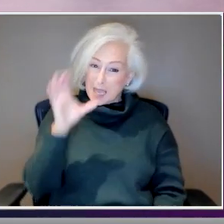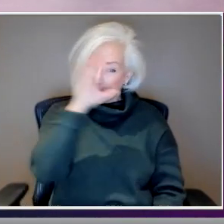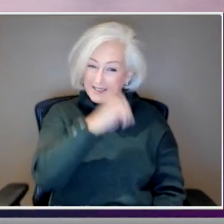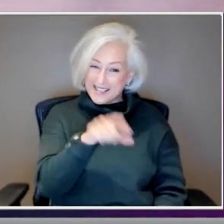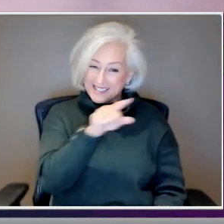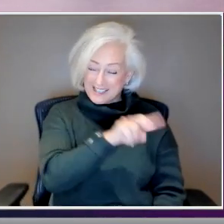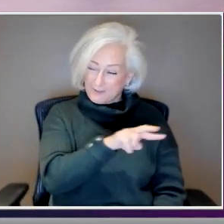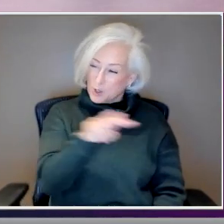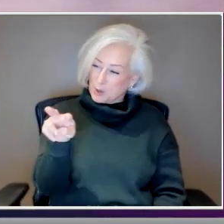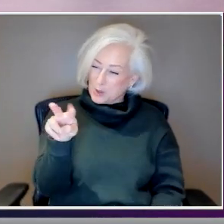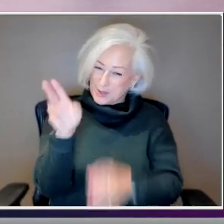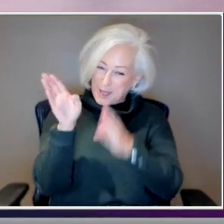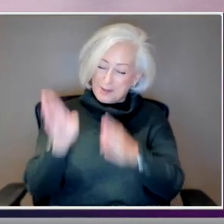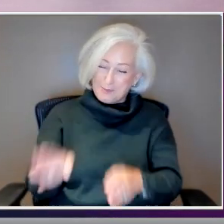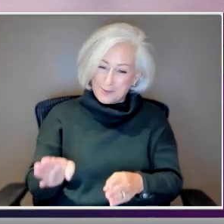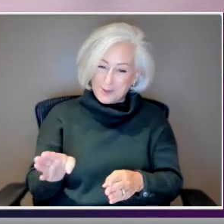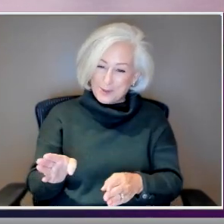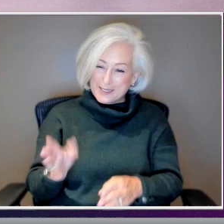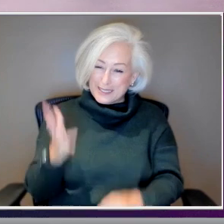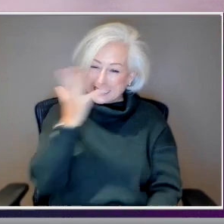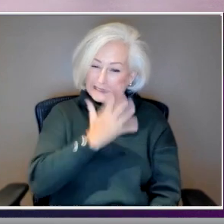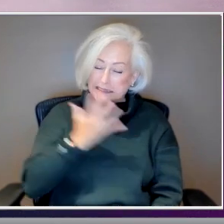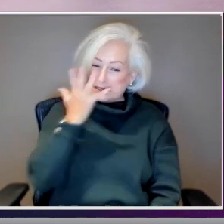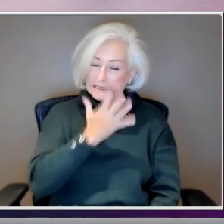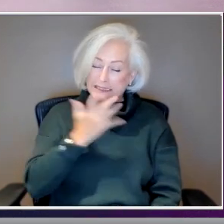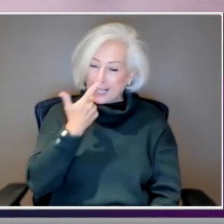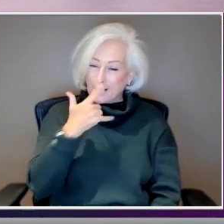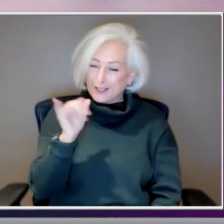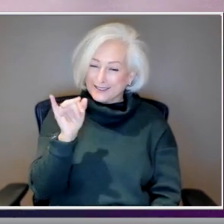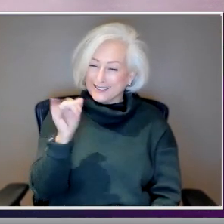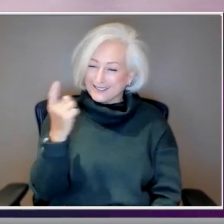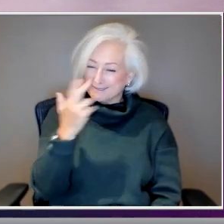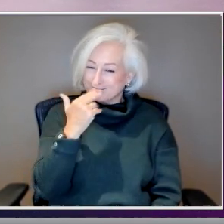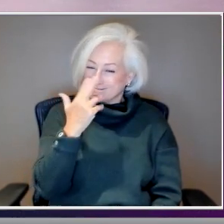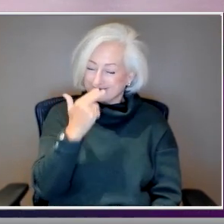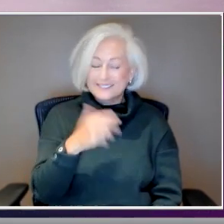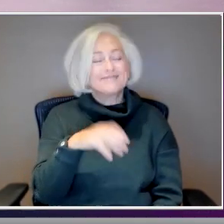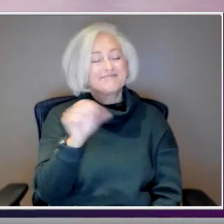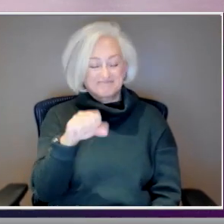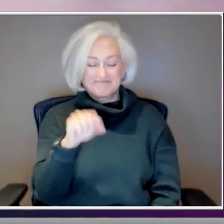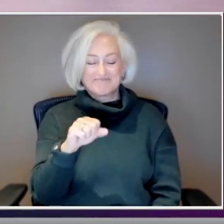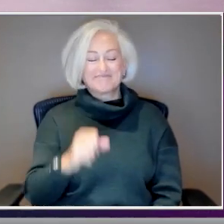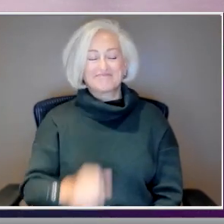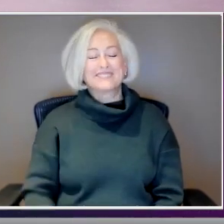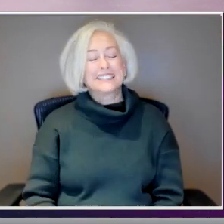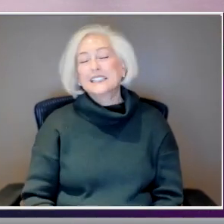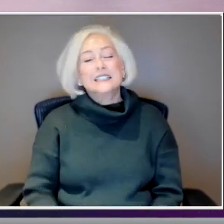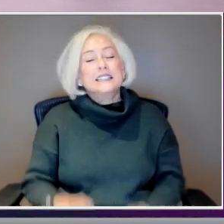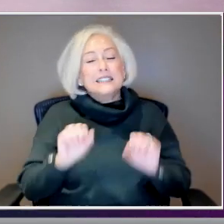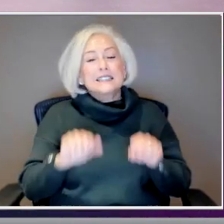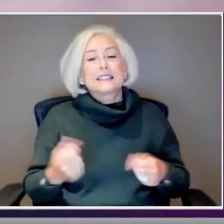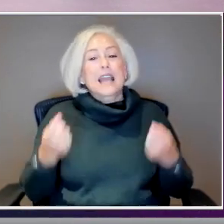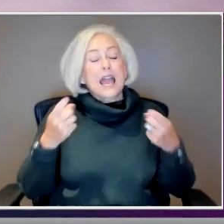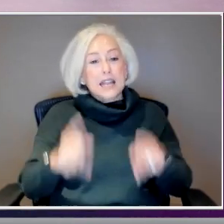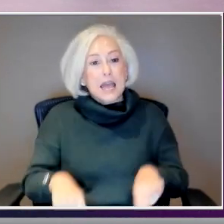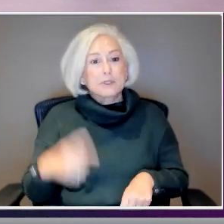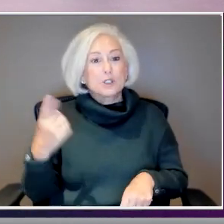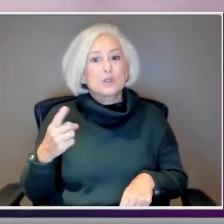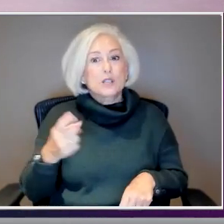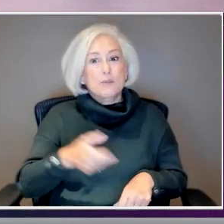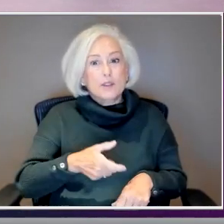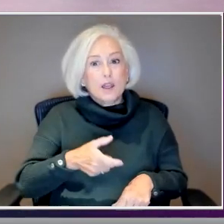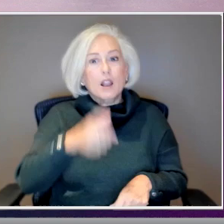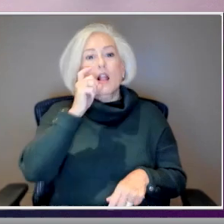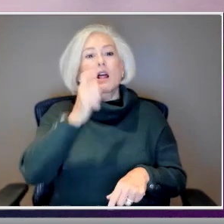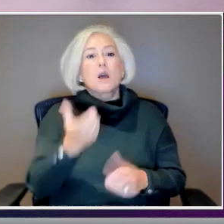have a certain look to them, yes. So can this happen to casual drinkers, just someone who has more than one drink? Have you ever